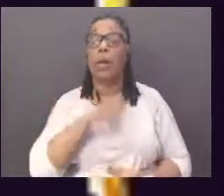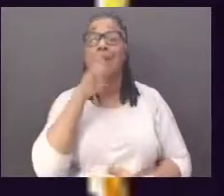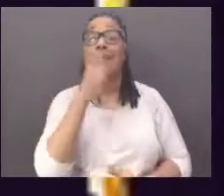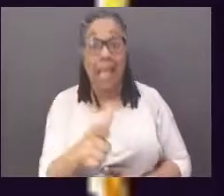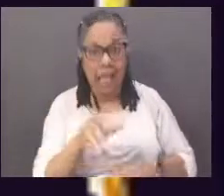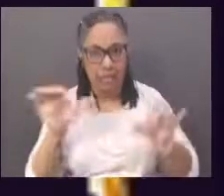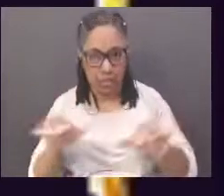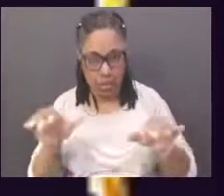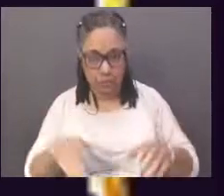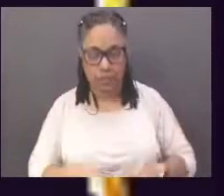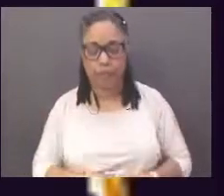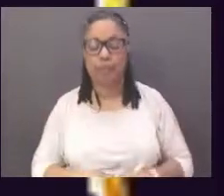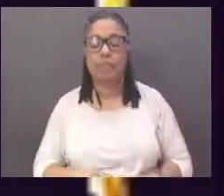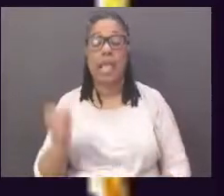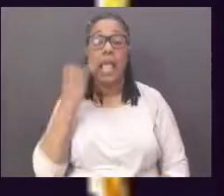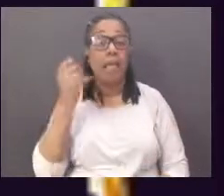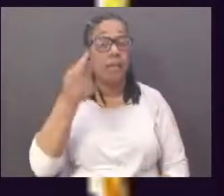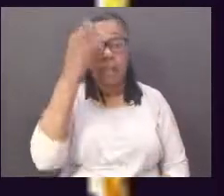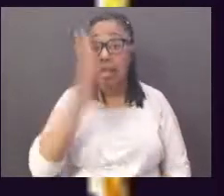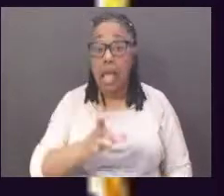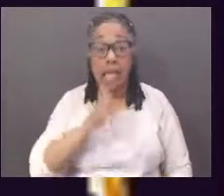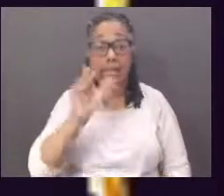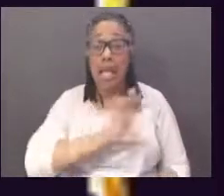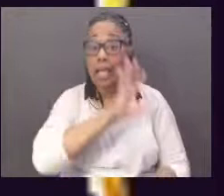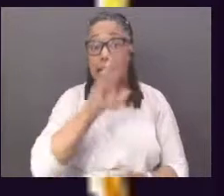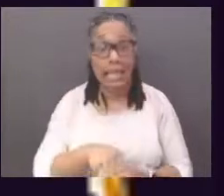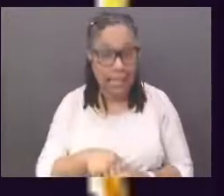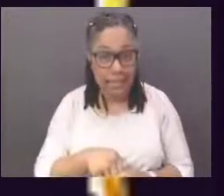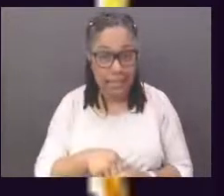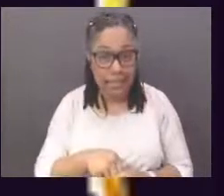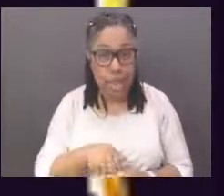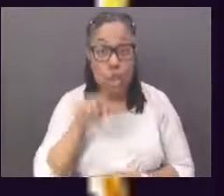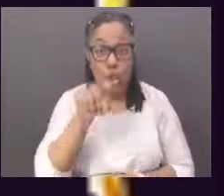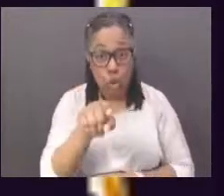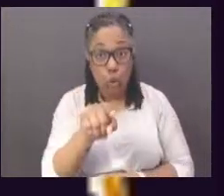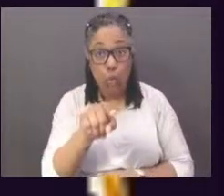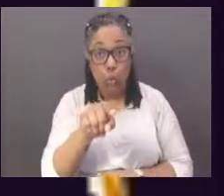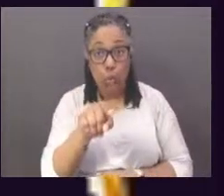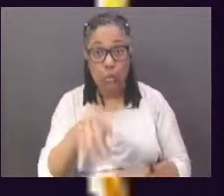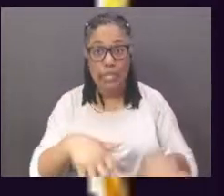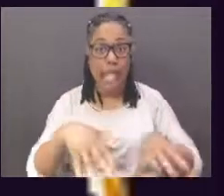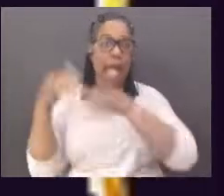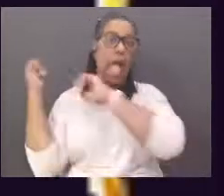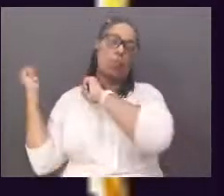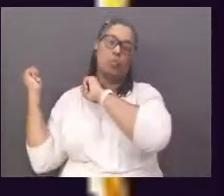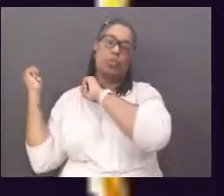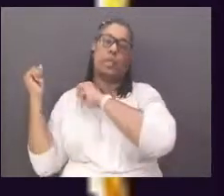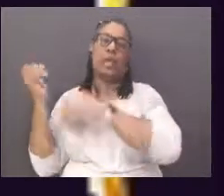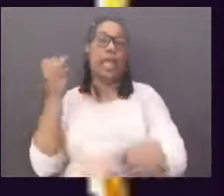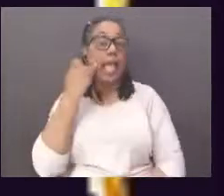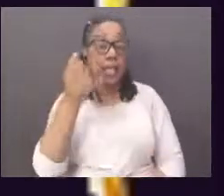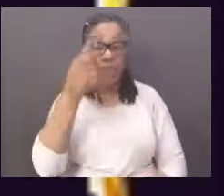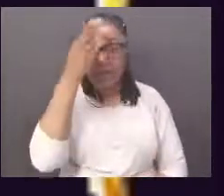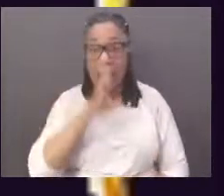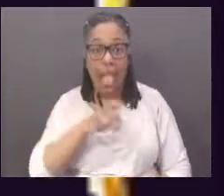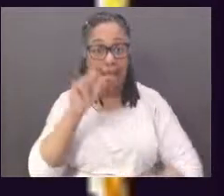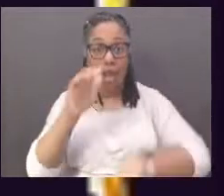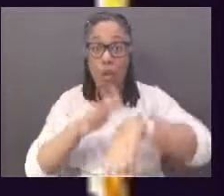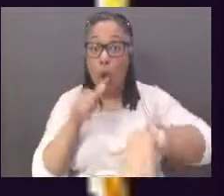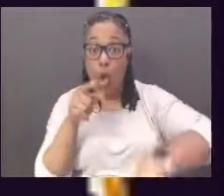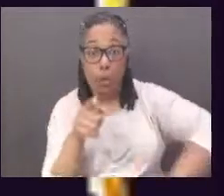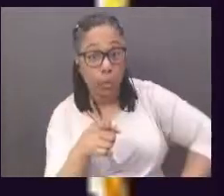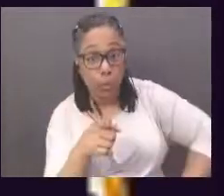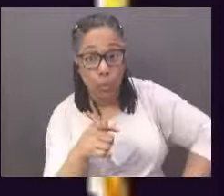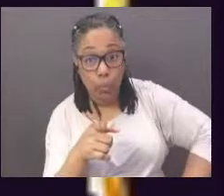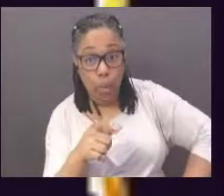If God is not in it, stay out of it. If God didn't call you, don't you